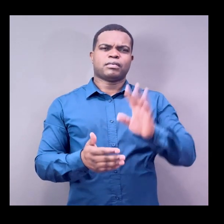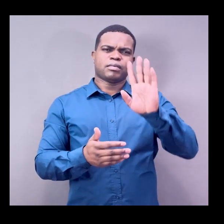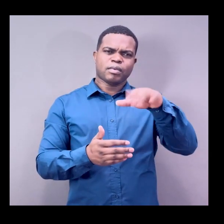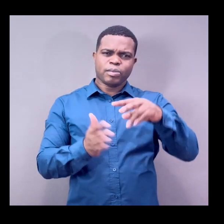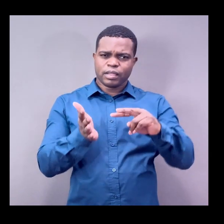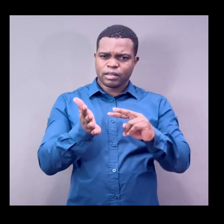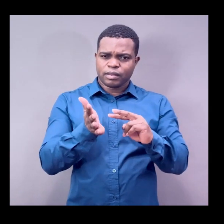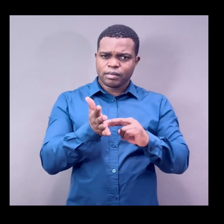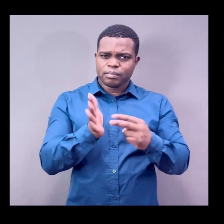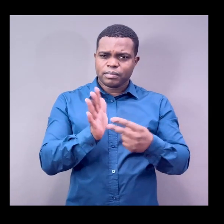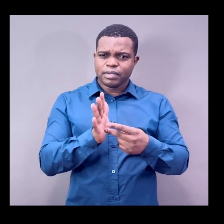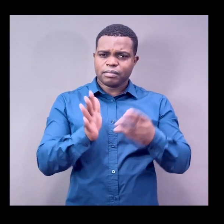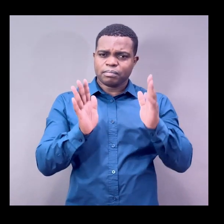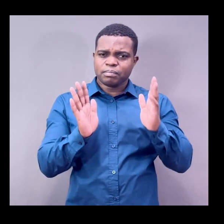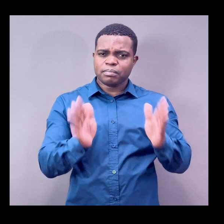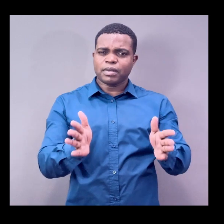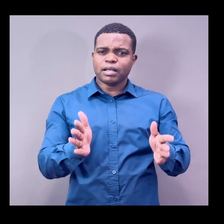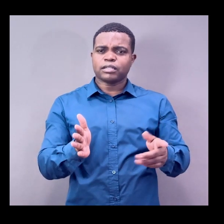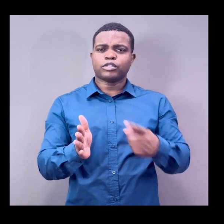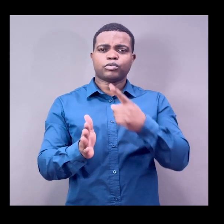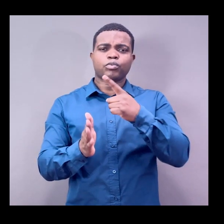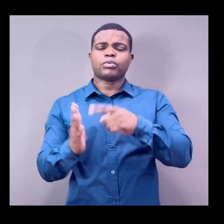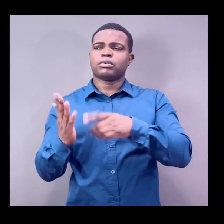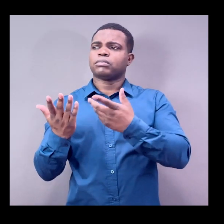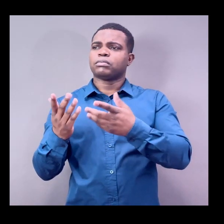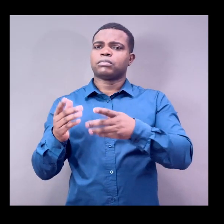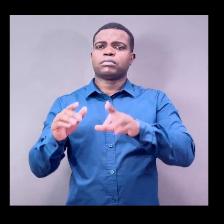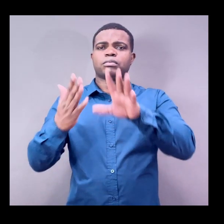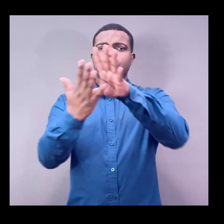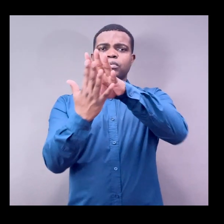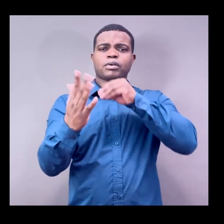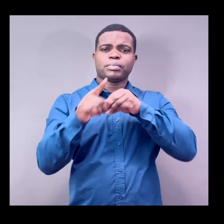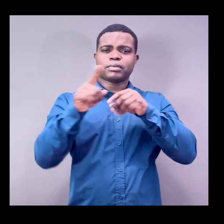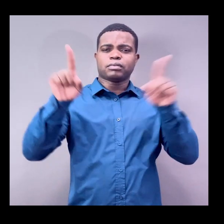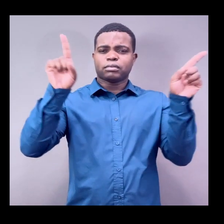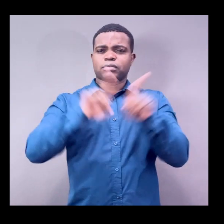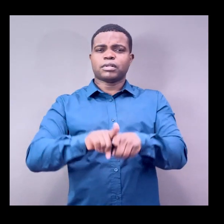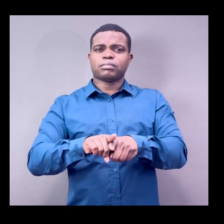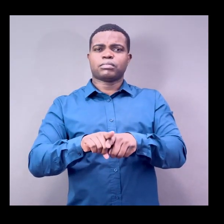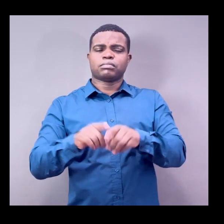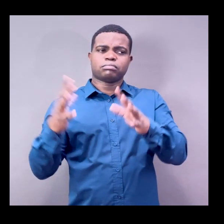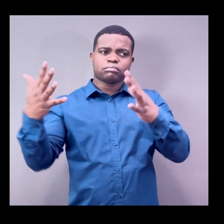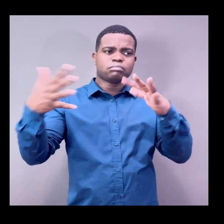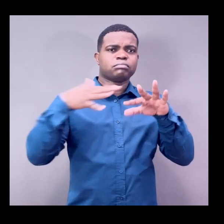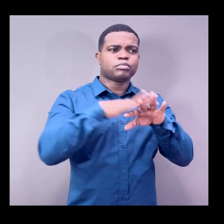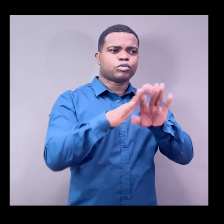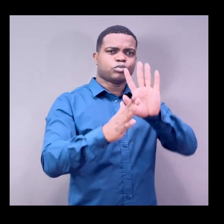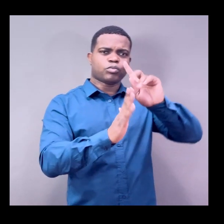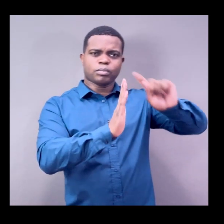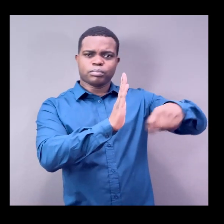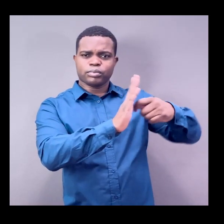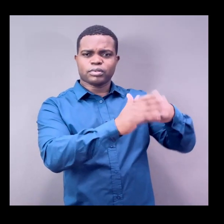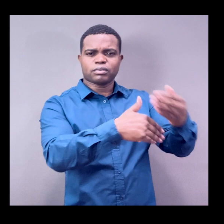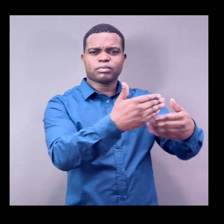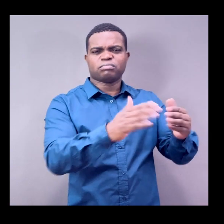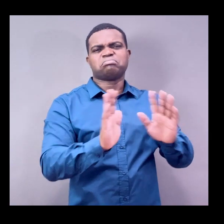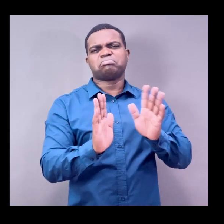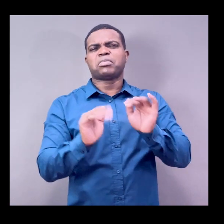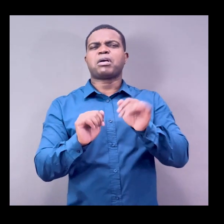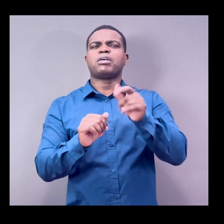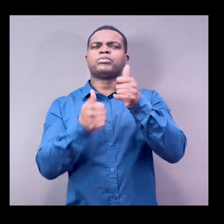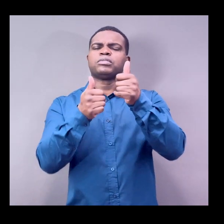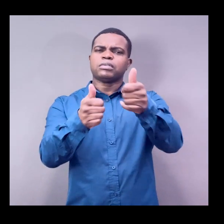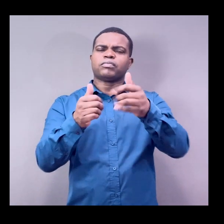it doesn't necessarily mean that this is the exact template you should use for your community engagement initiative. So you can